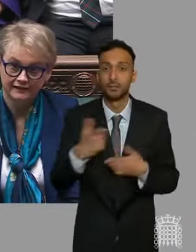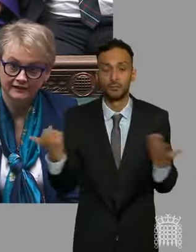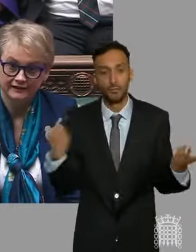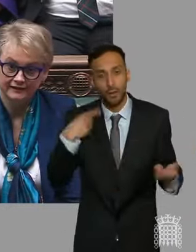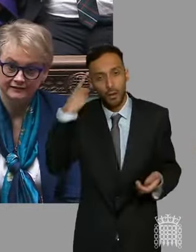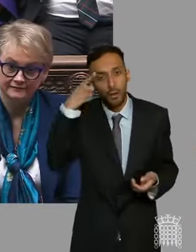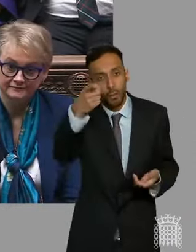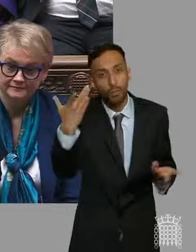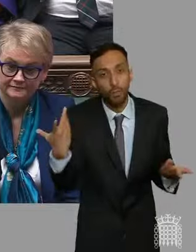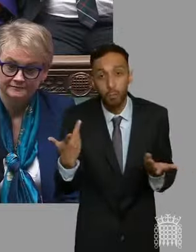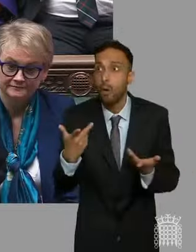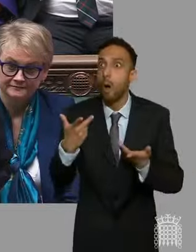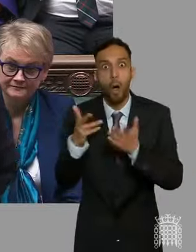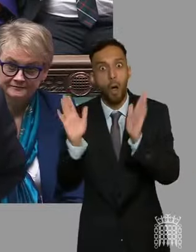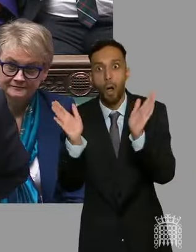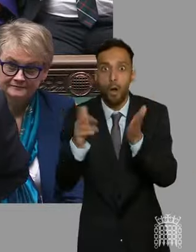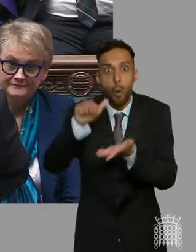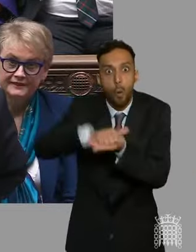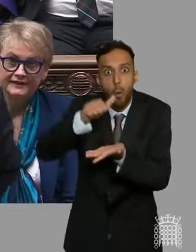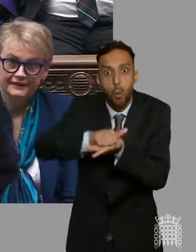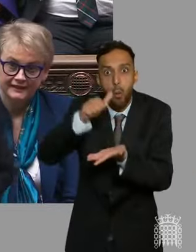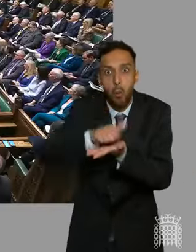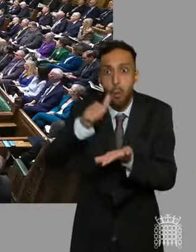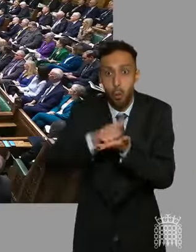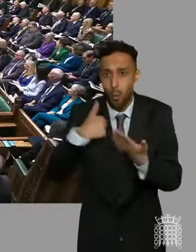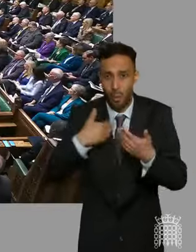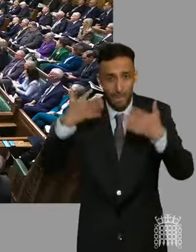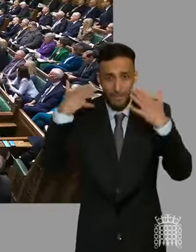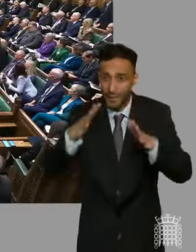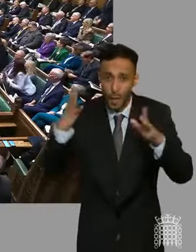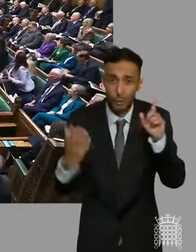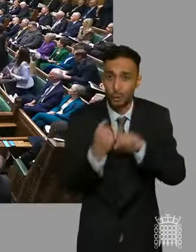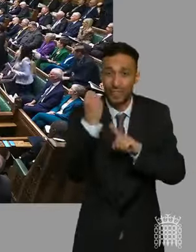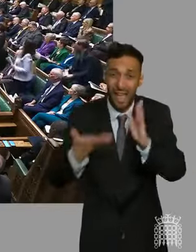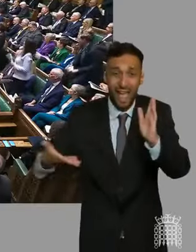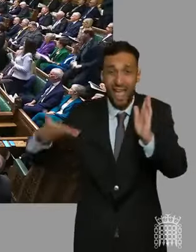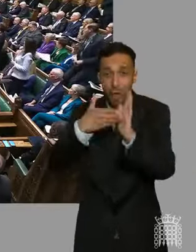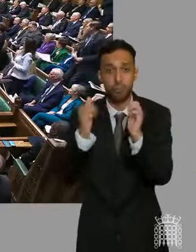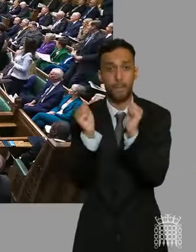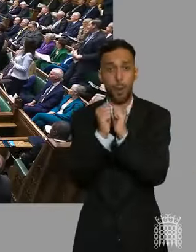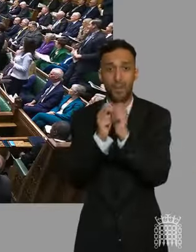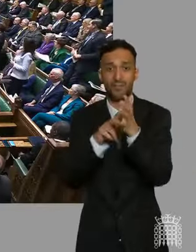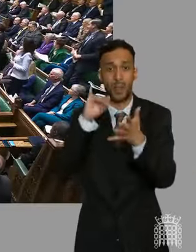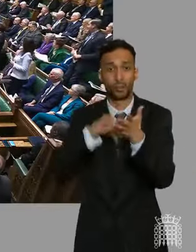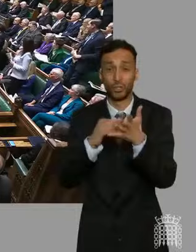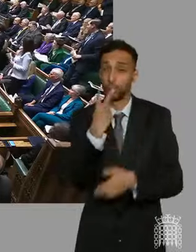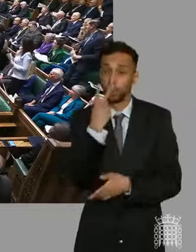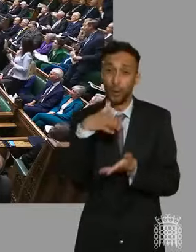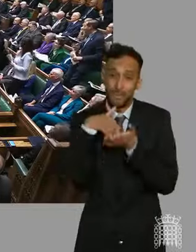of a Labour government. That's the difference our budget is making to people. Alex McIntyre.